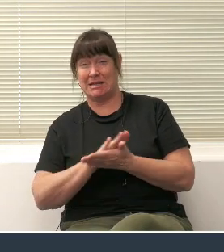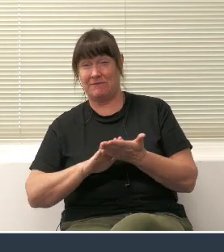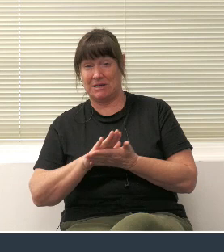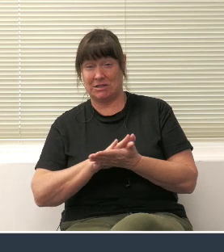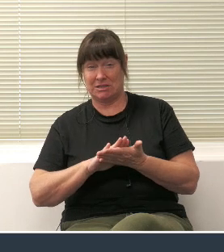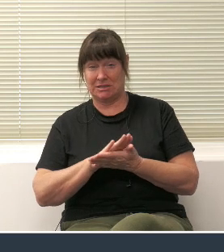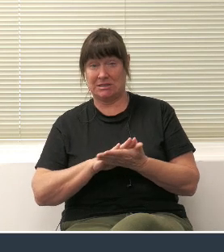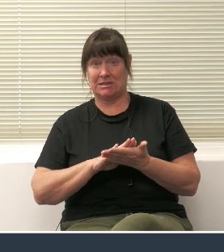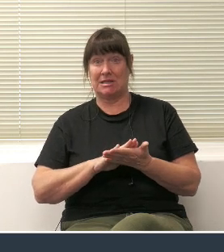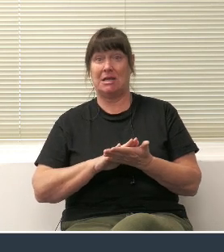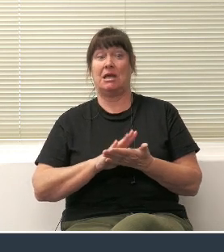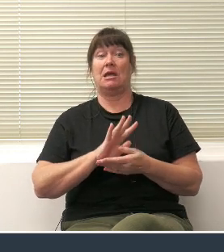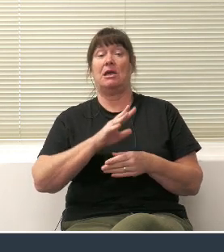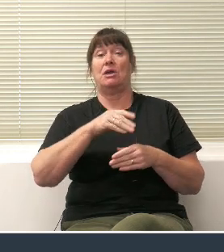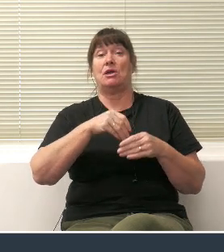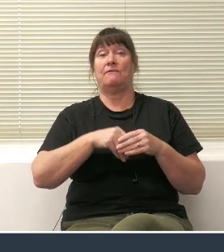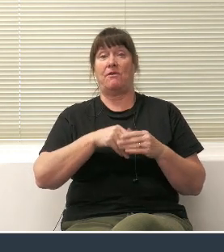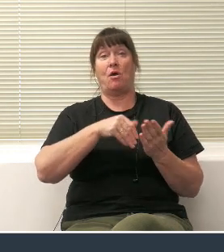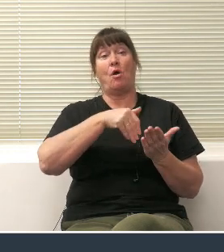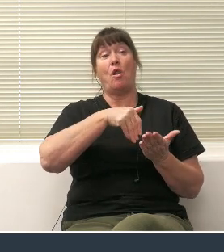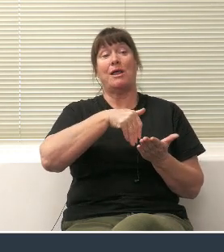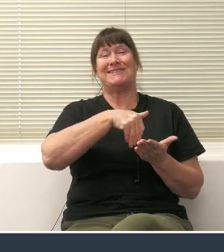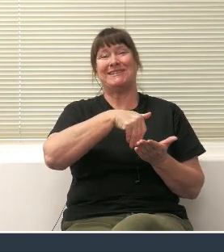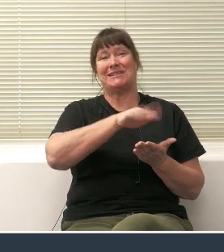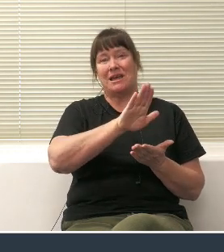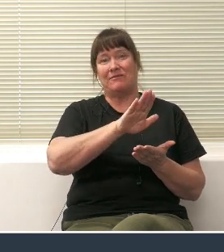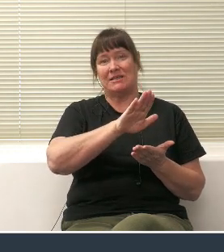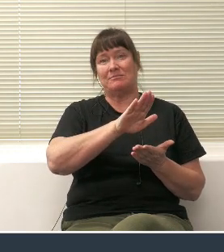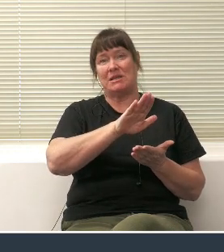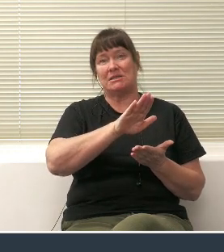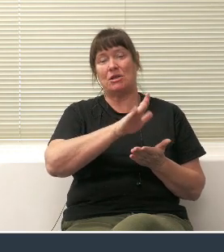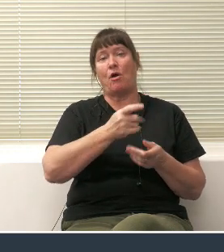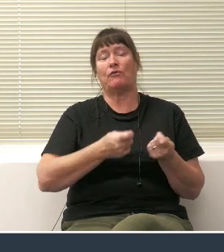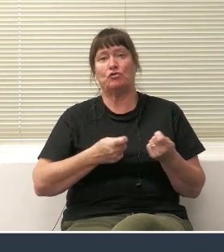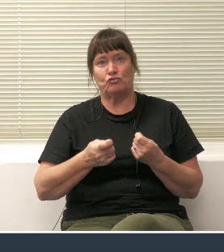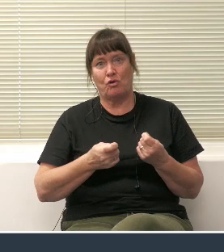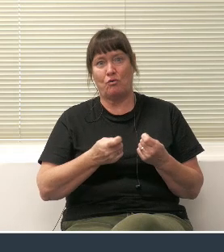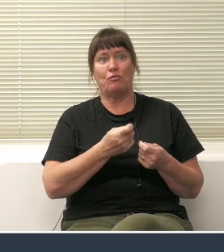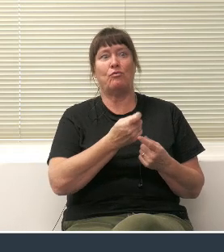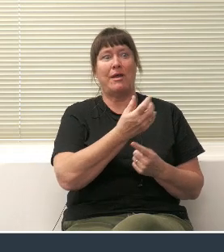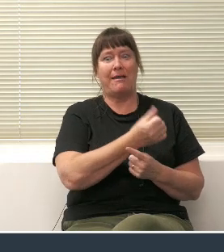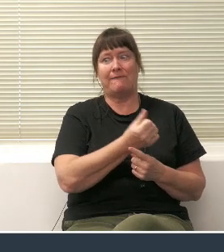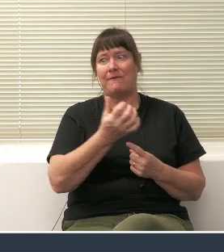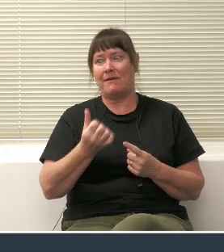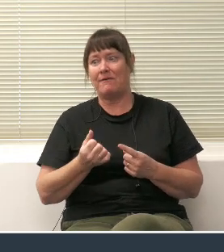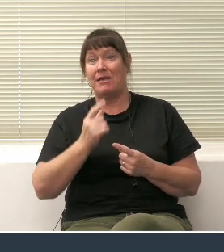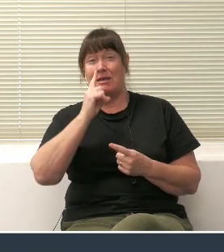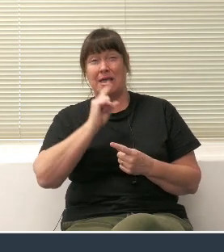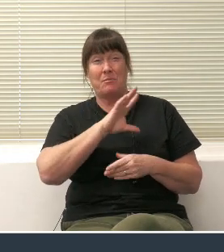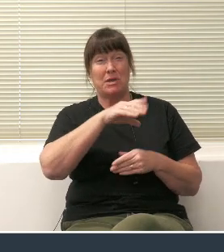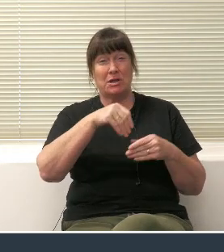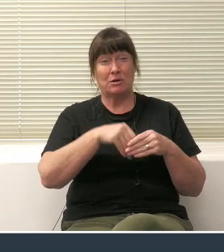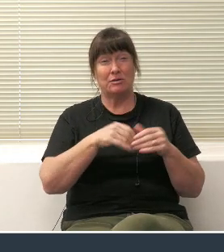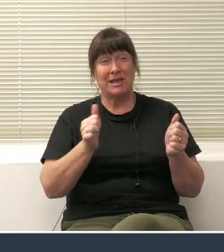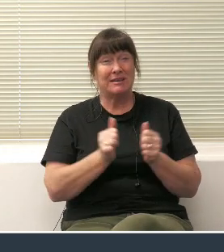definitions involve some level of divestment of control. So could we not include that also